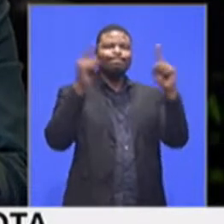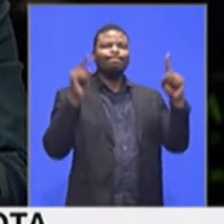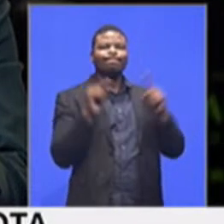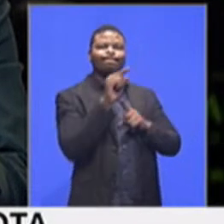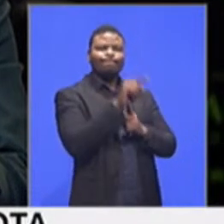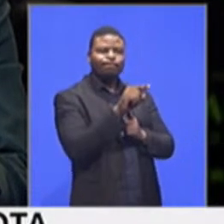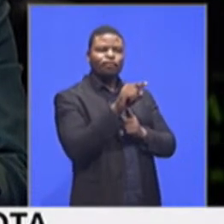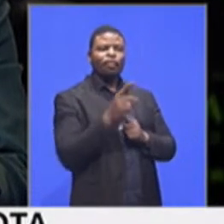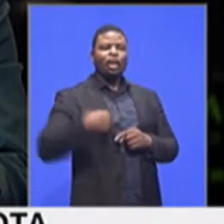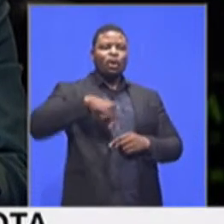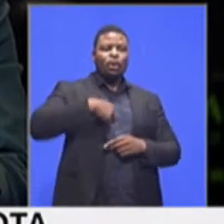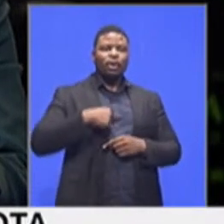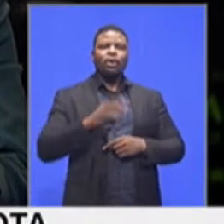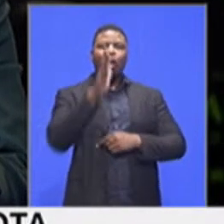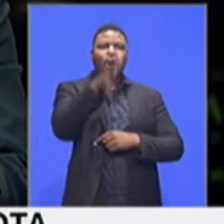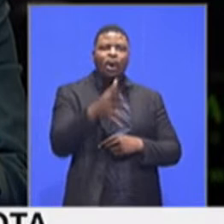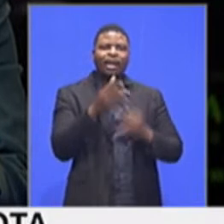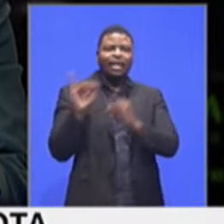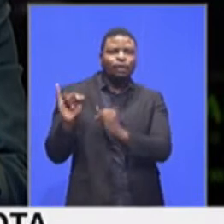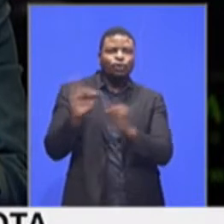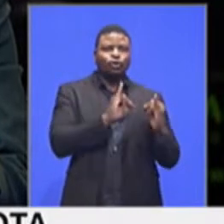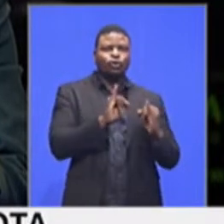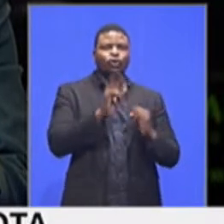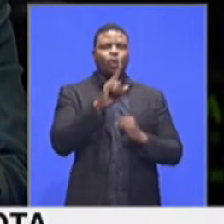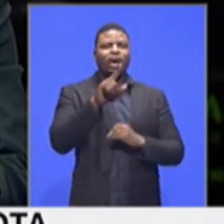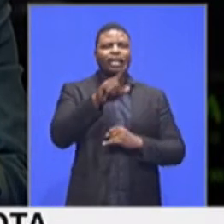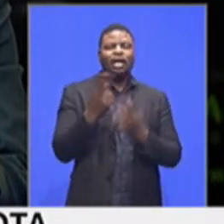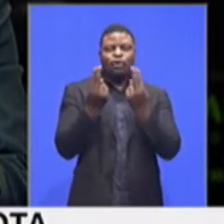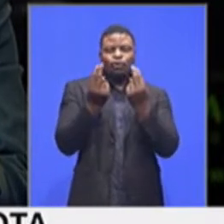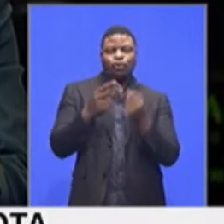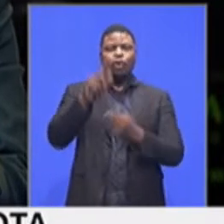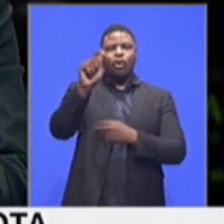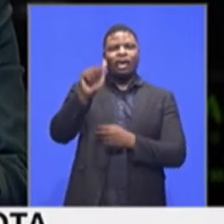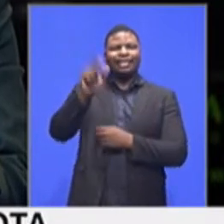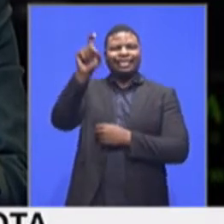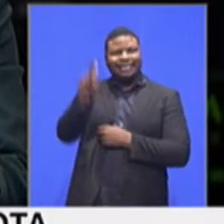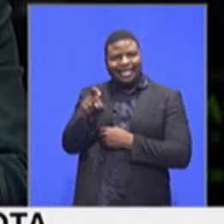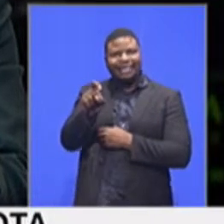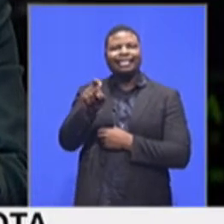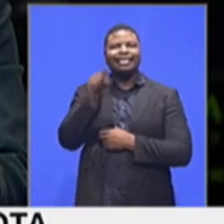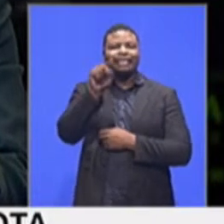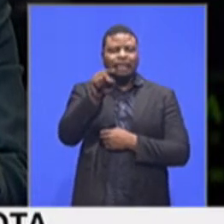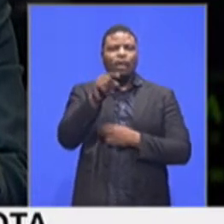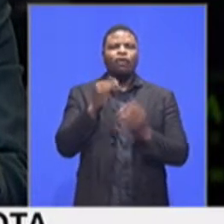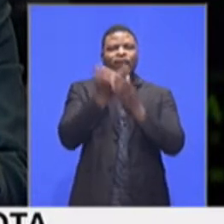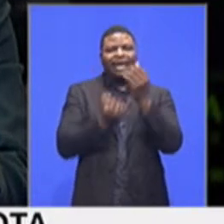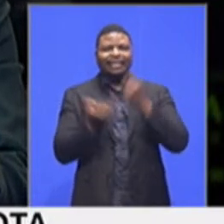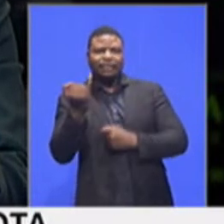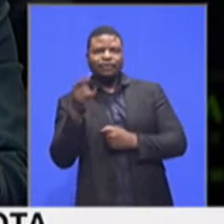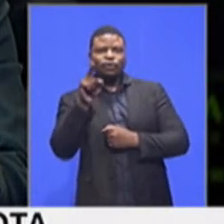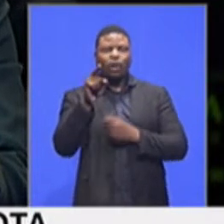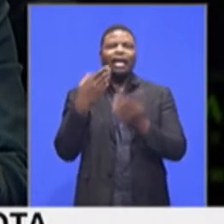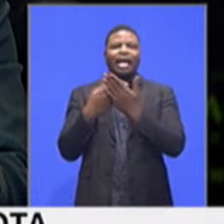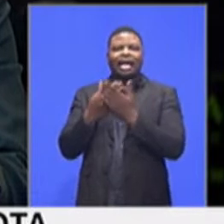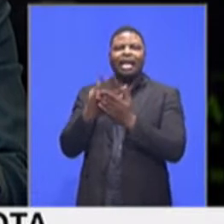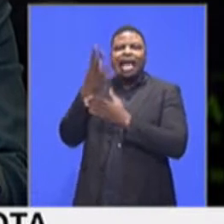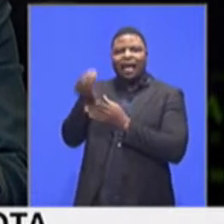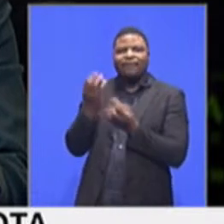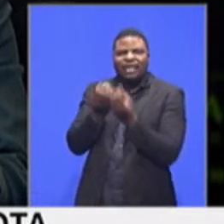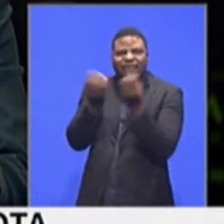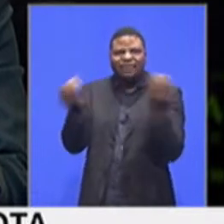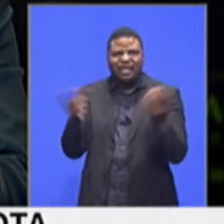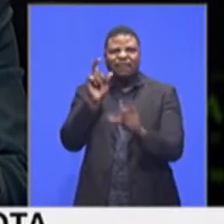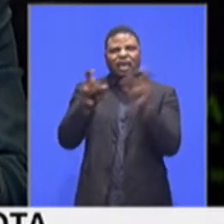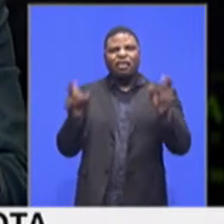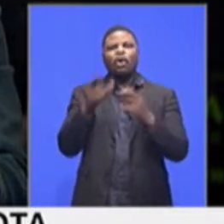we will also introduce a new tax incentive for individuals to install rooftop solar panels